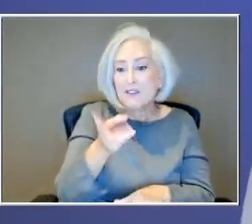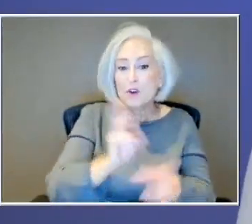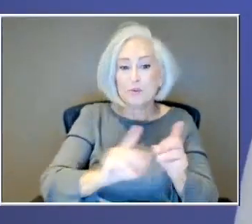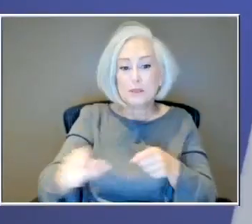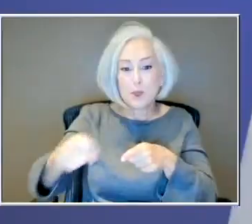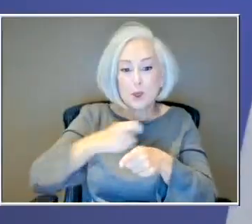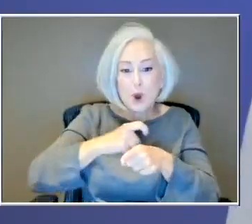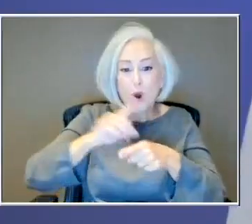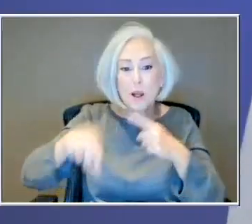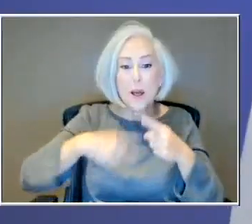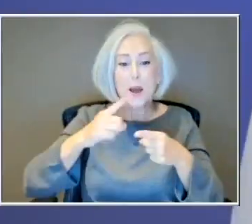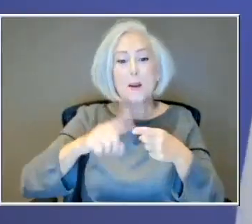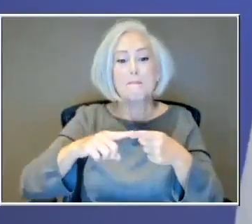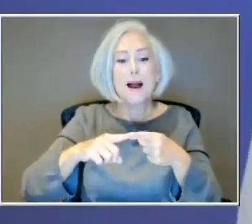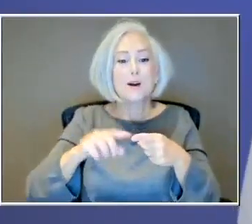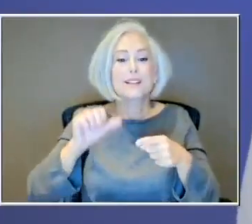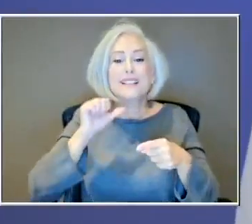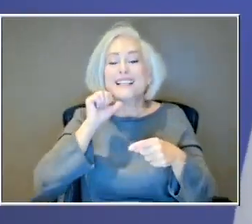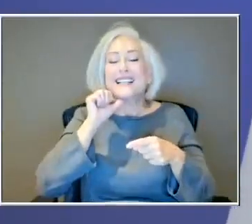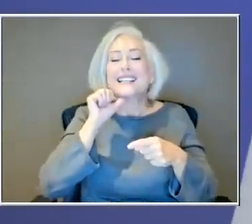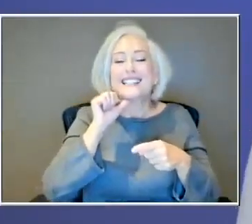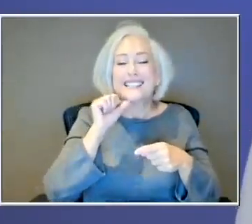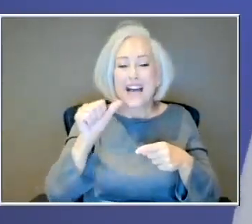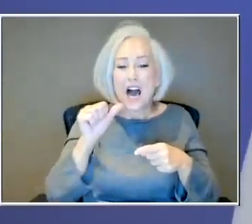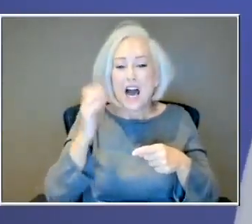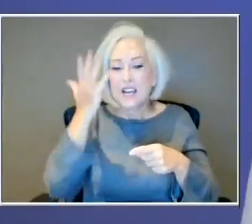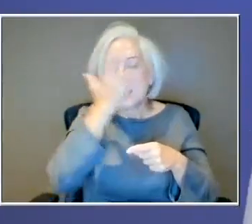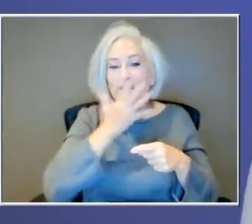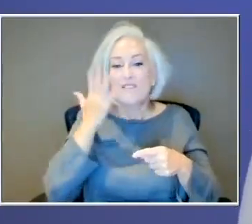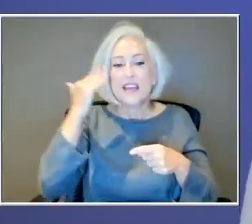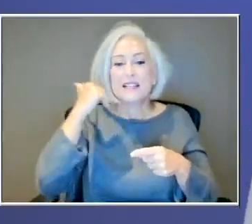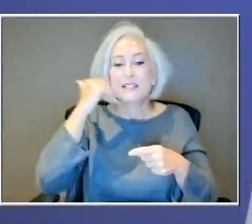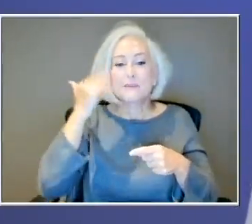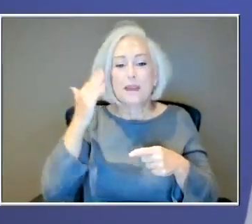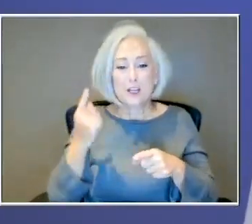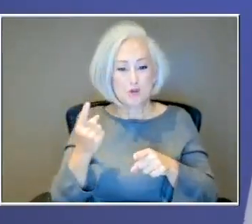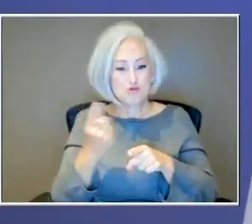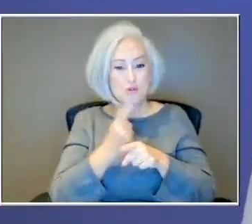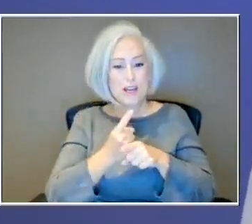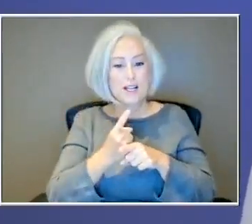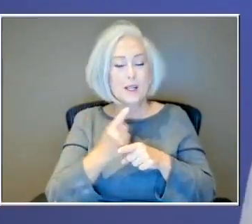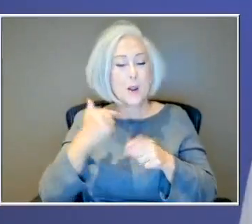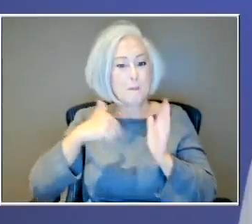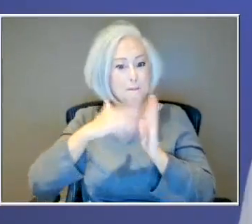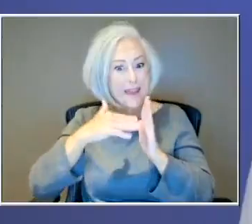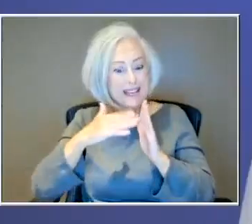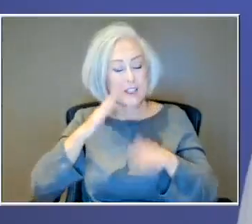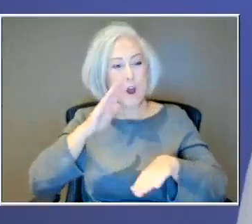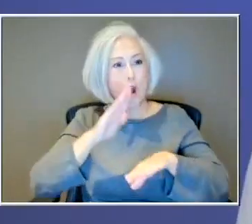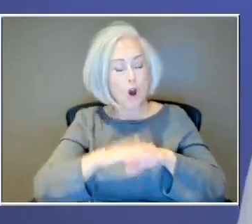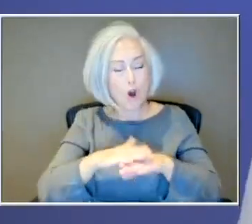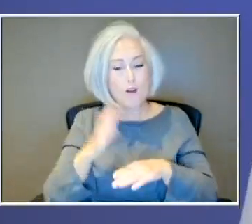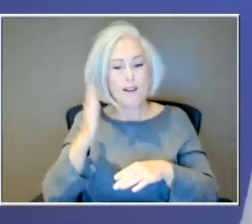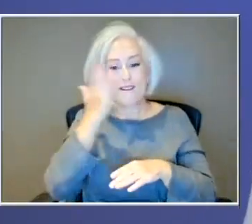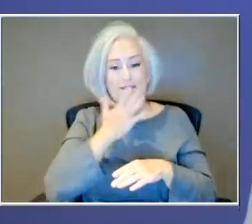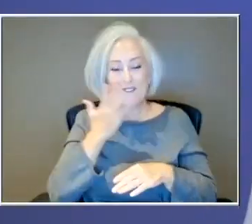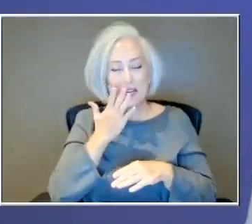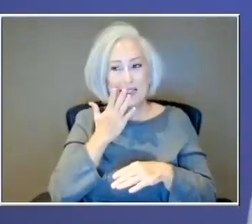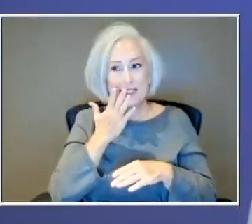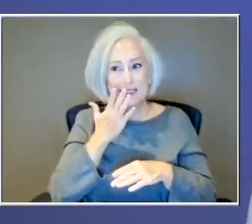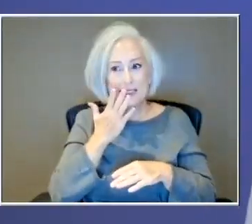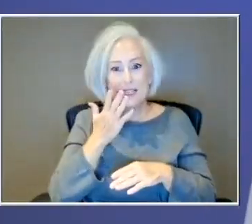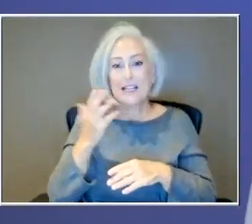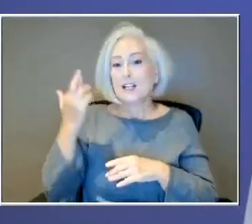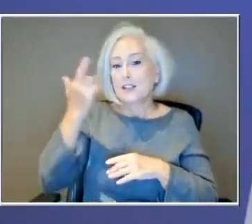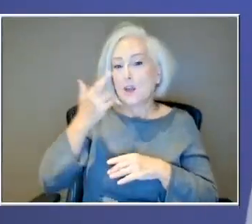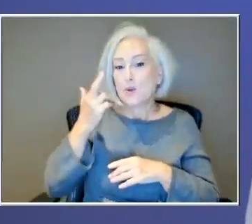used non-face paint, just regular paint on their faces. Okay. And so usually they realize, one, it's very hard to get